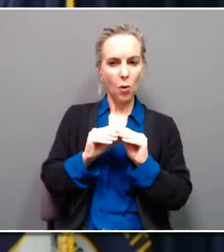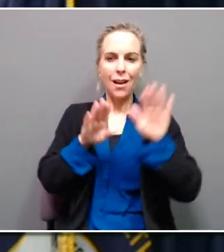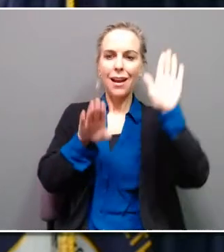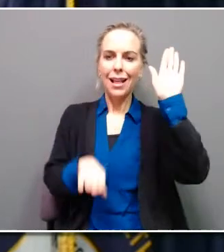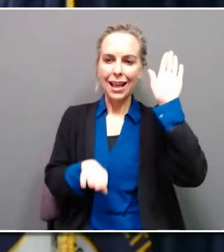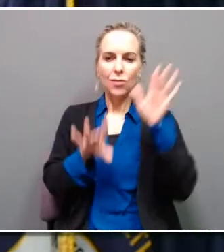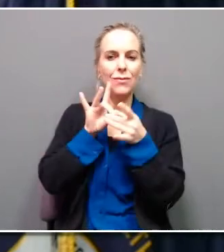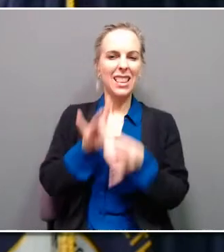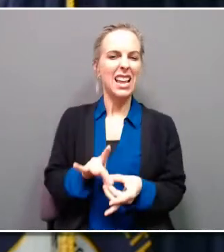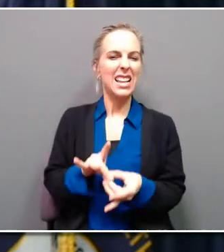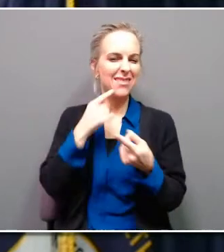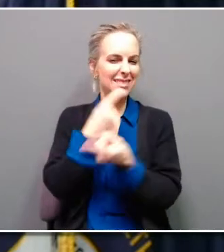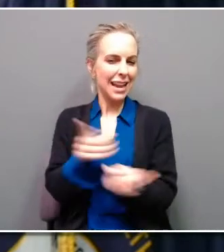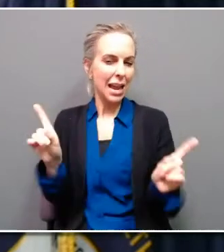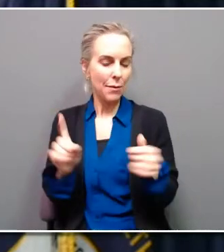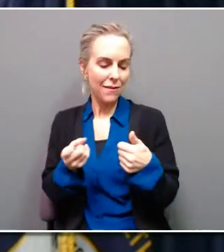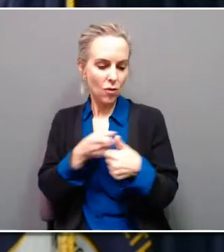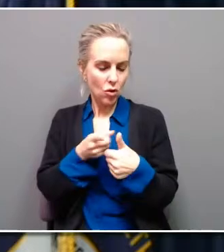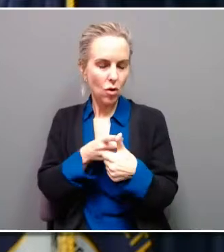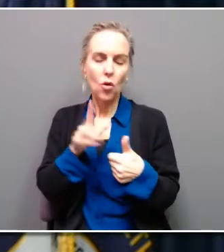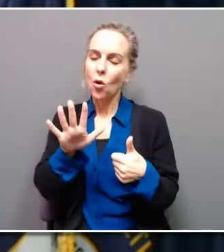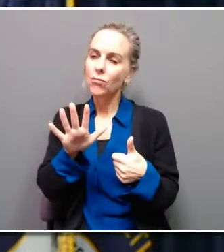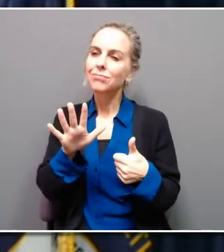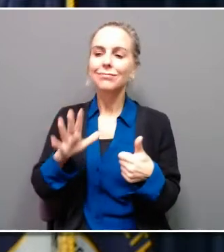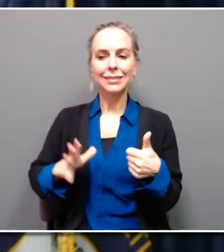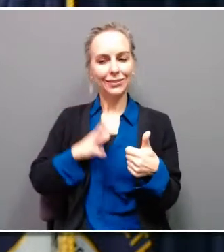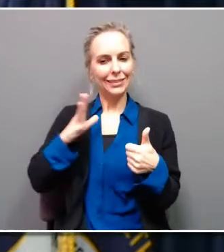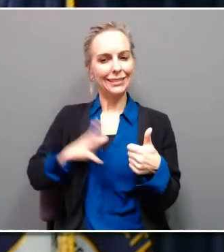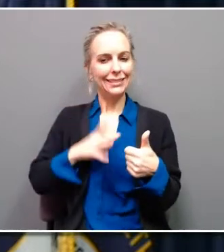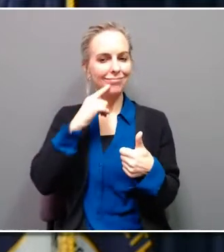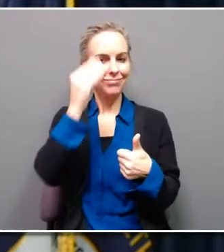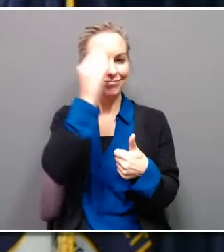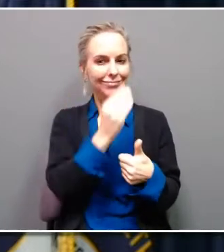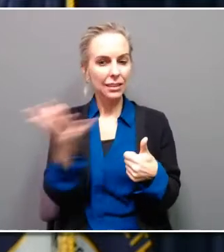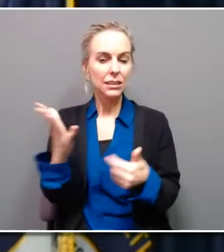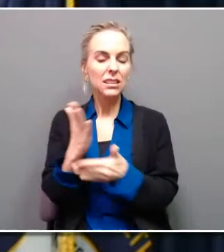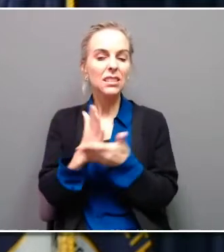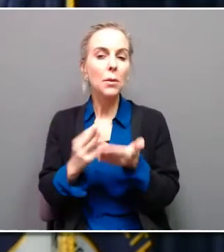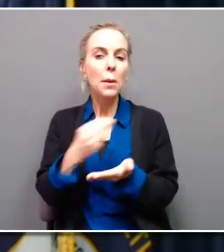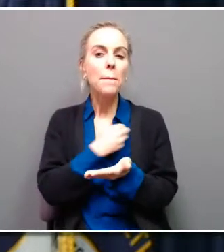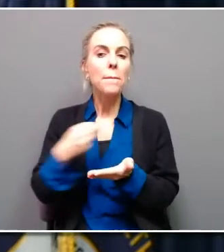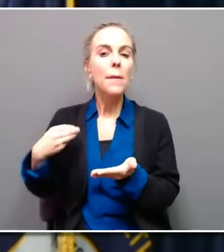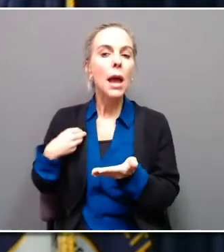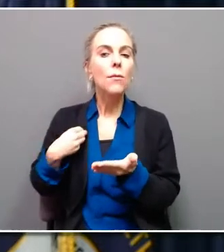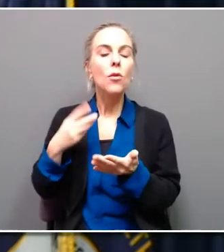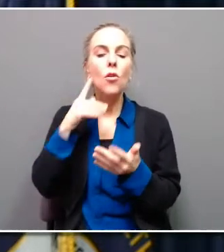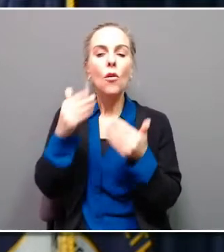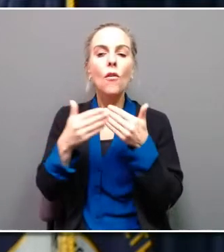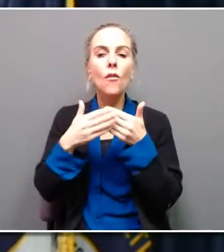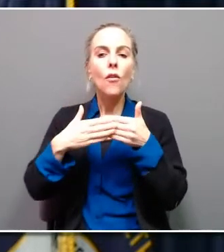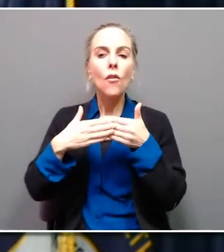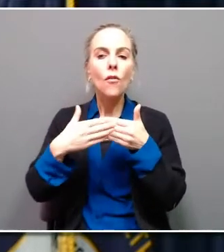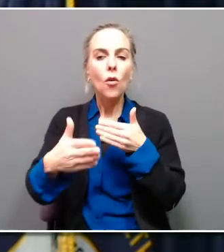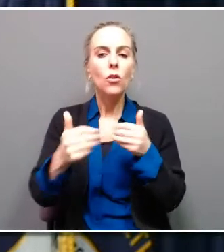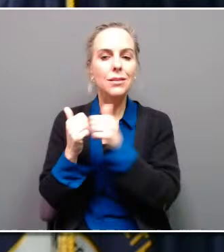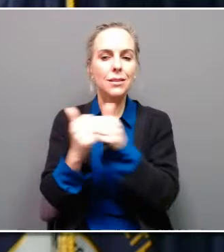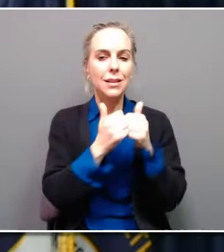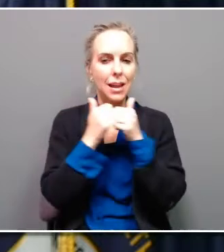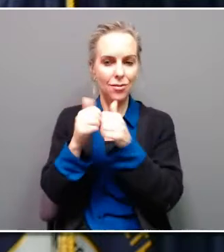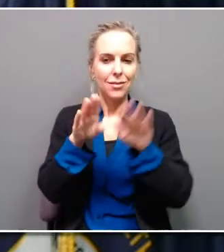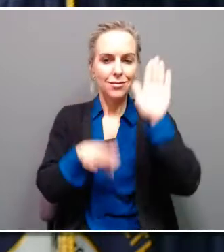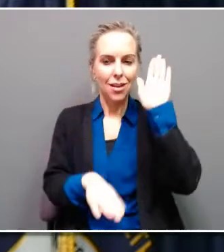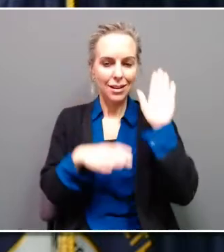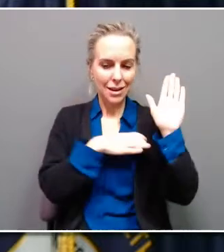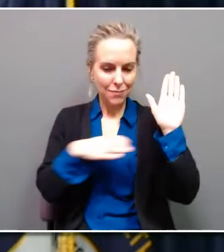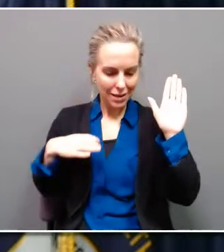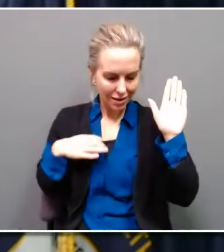announcements. First, I am pleased to officially announce some of the members of the Forward Together Inauguration Committee. These are